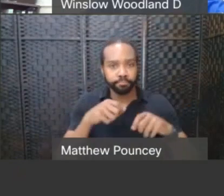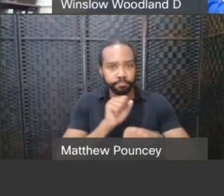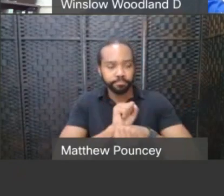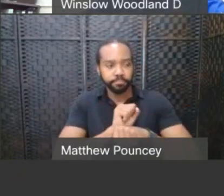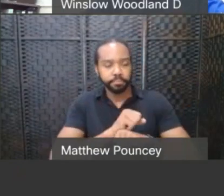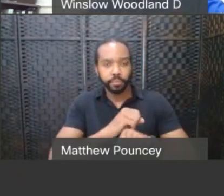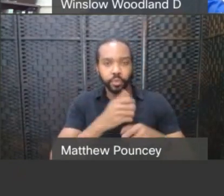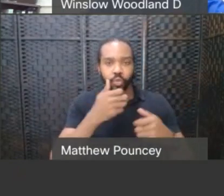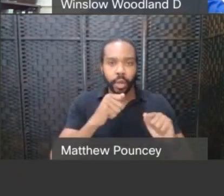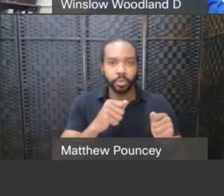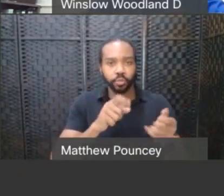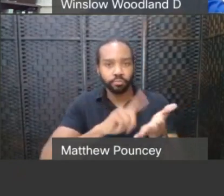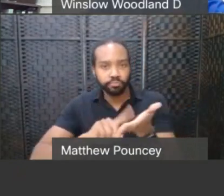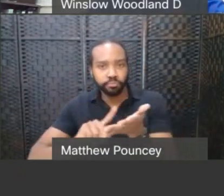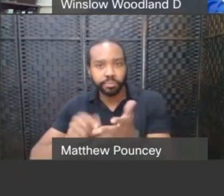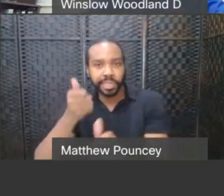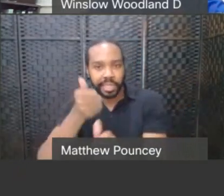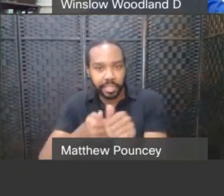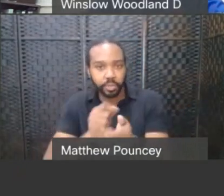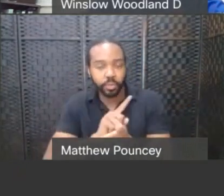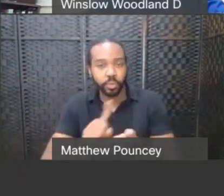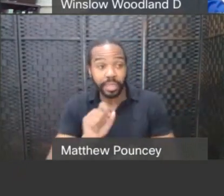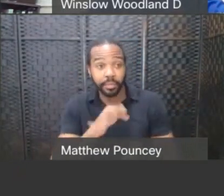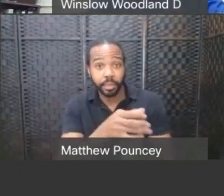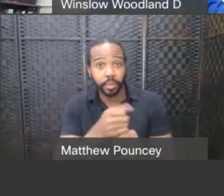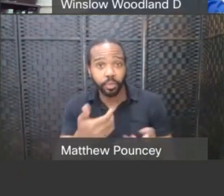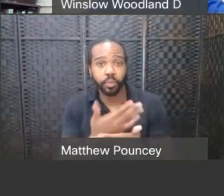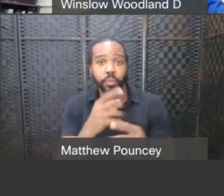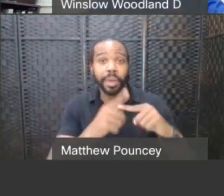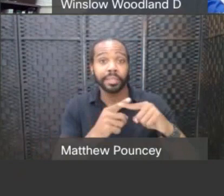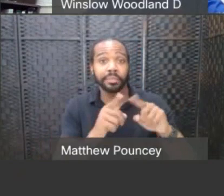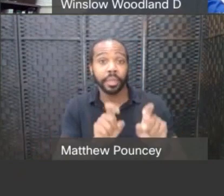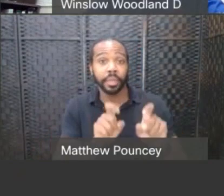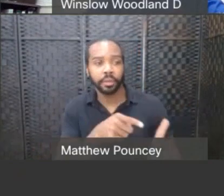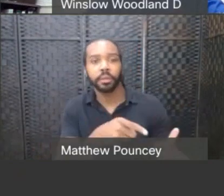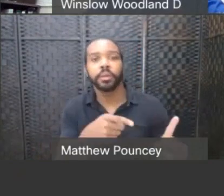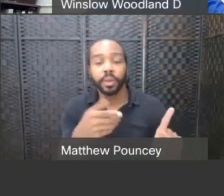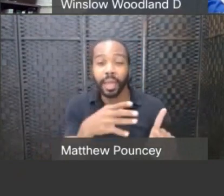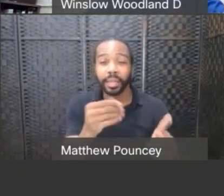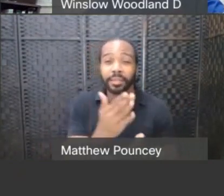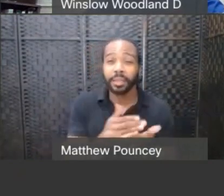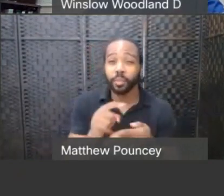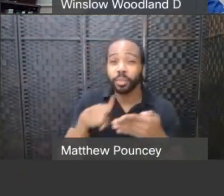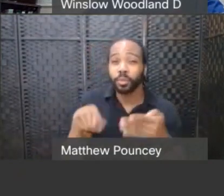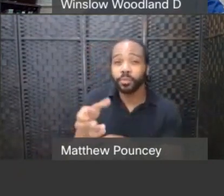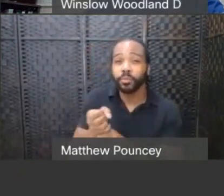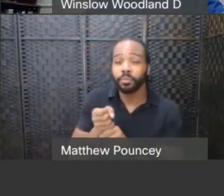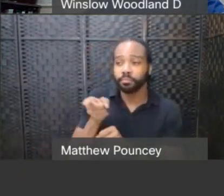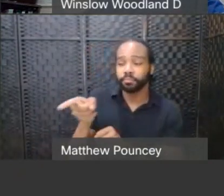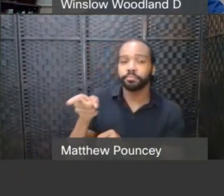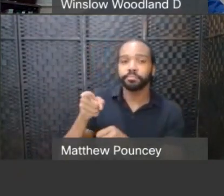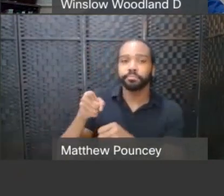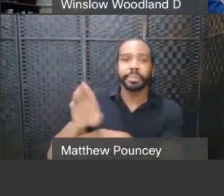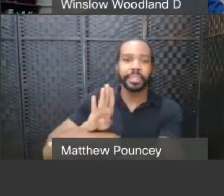tests every week, and we also sometimes get lab reports from LabCorp as well. So in